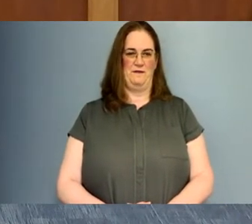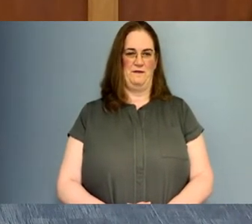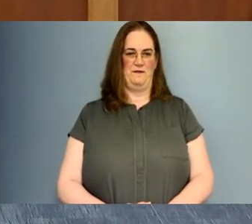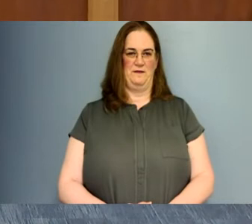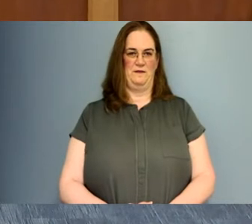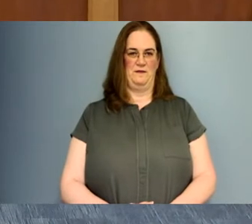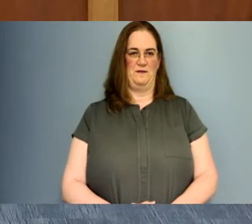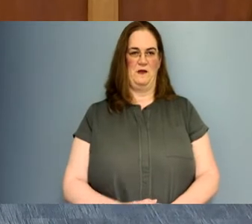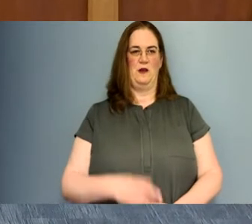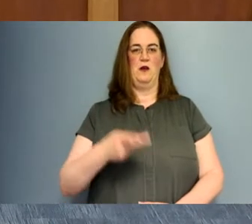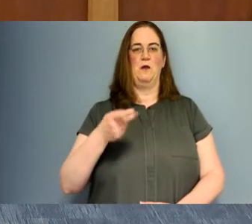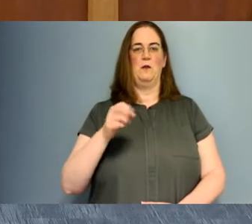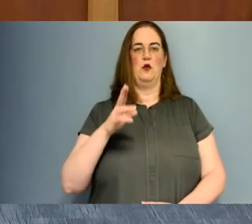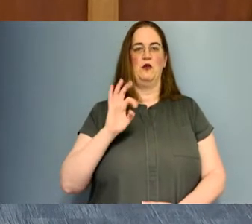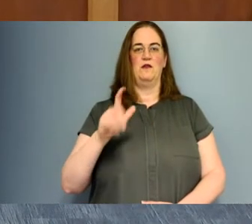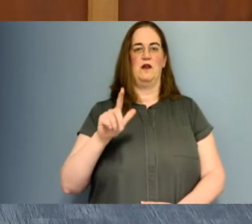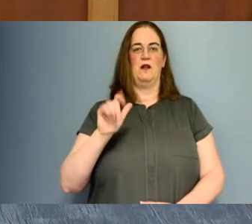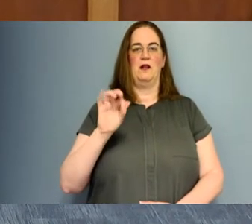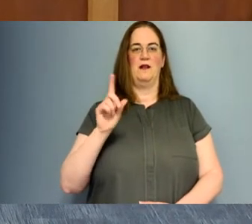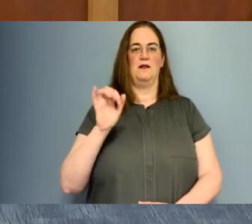Priscilla Linden.